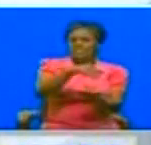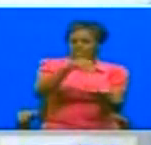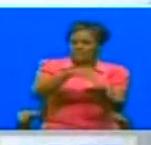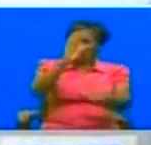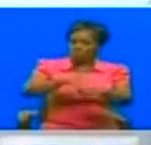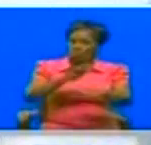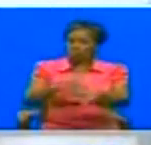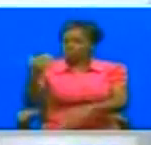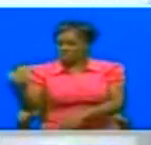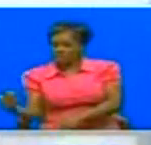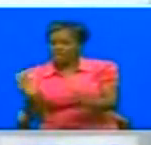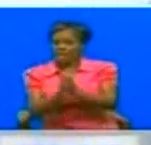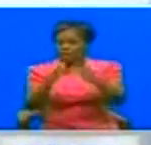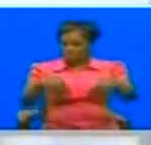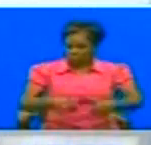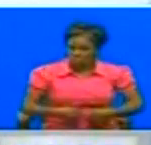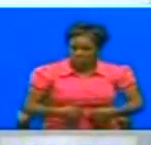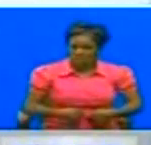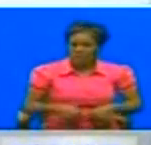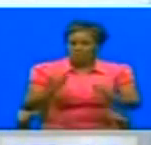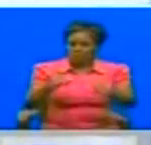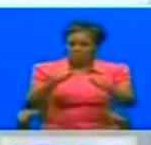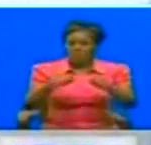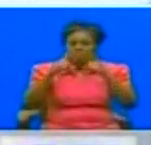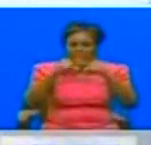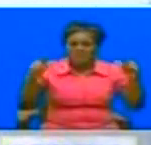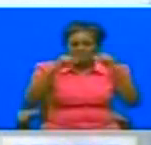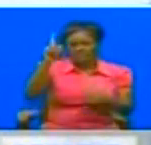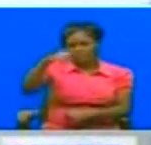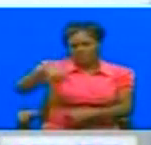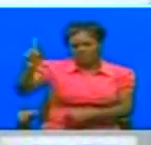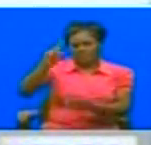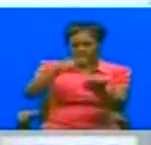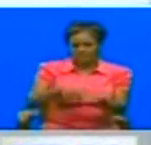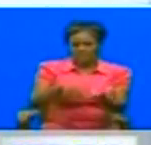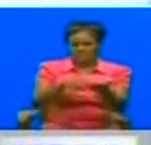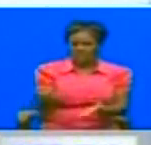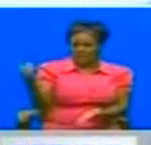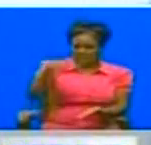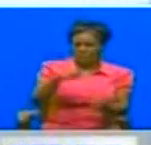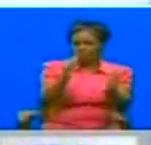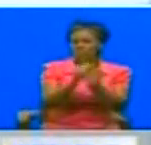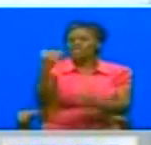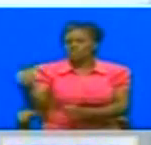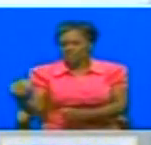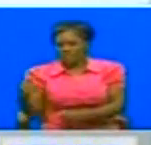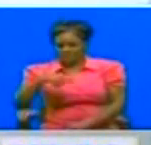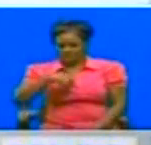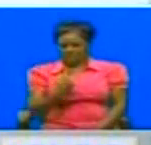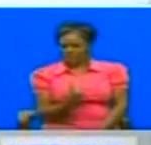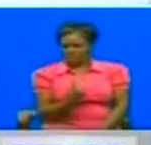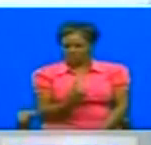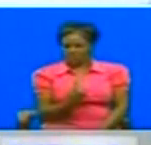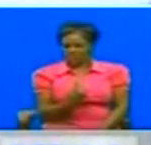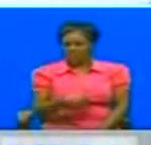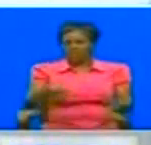to the children and adolescents? Are they passing the right messages to them? Are they insisting that they come with their children? And so for me, the